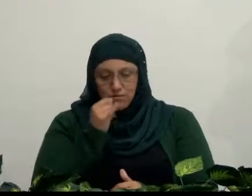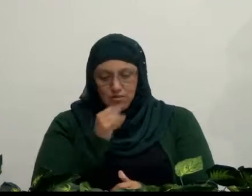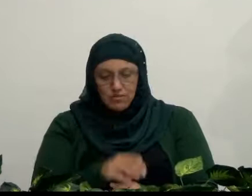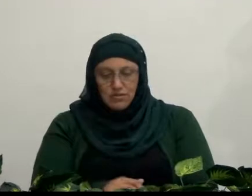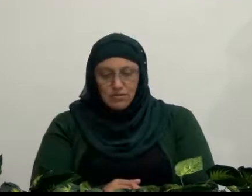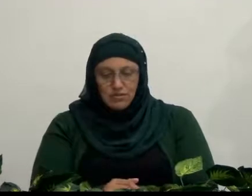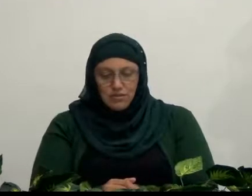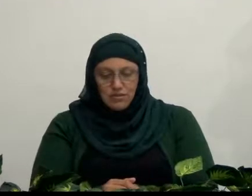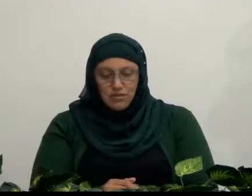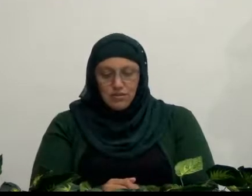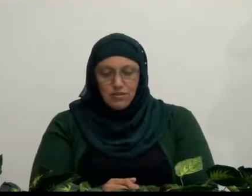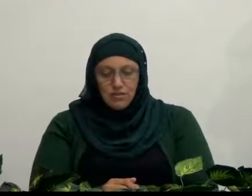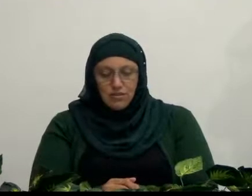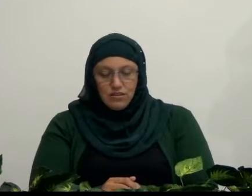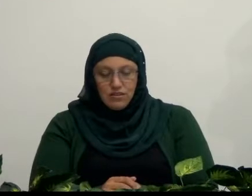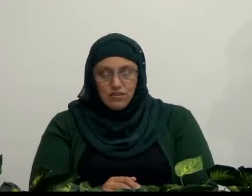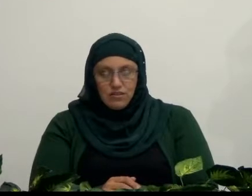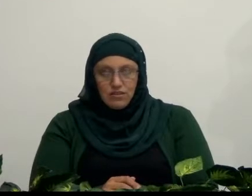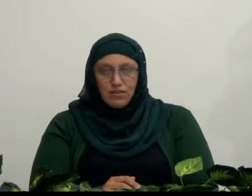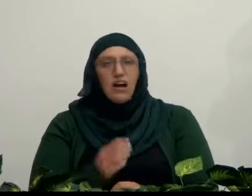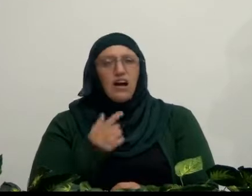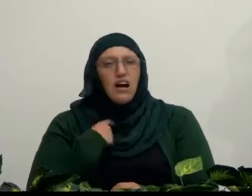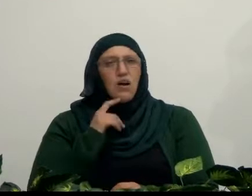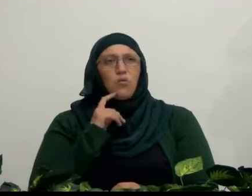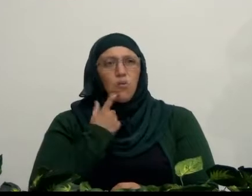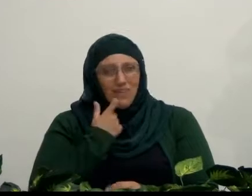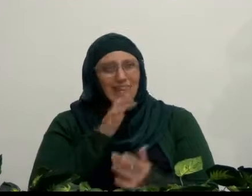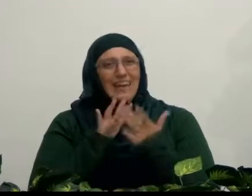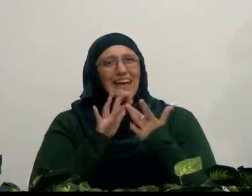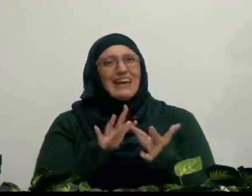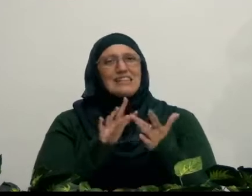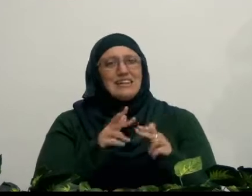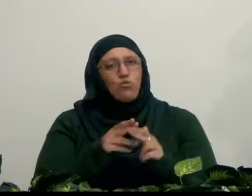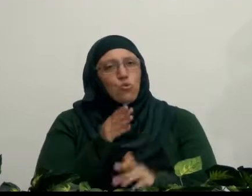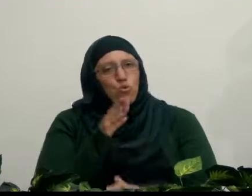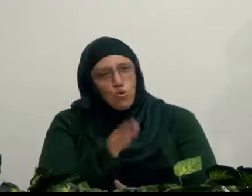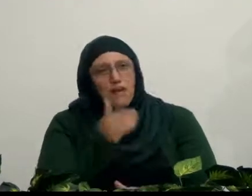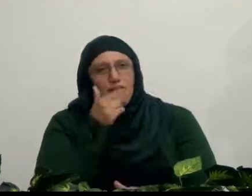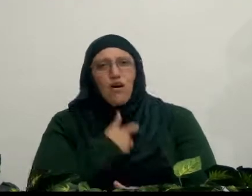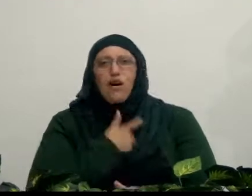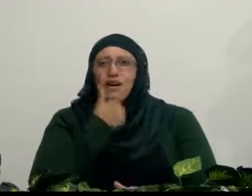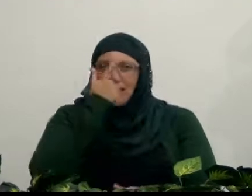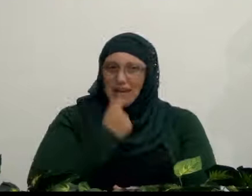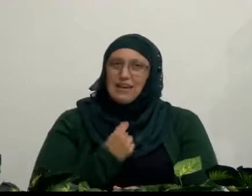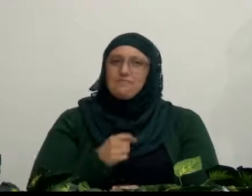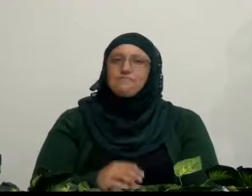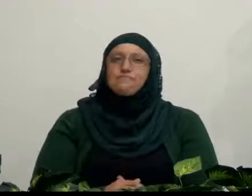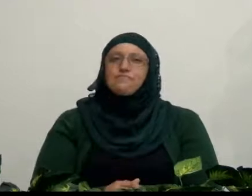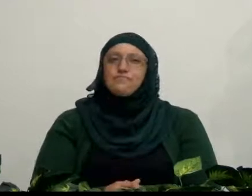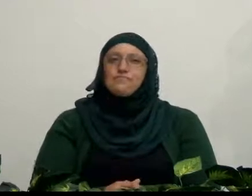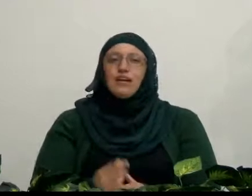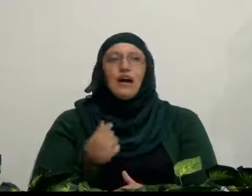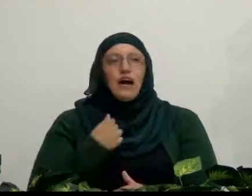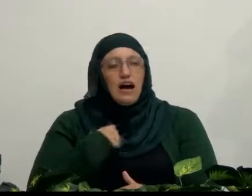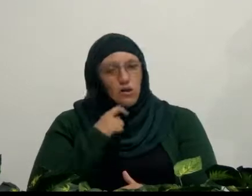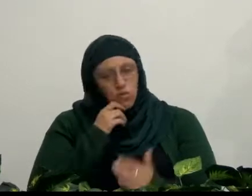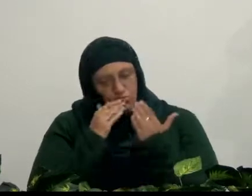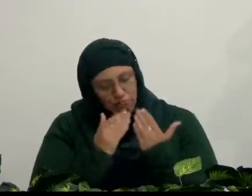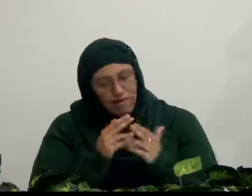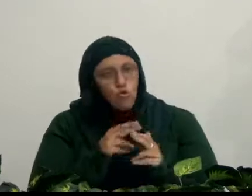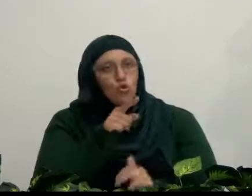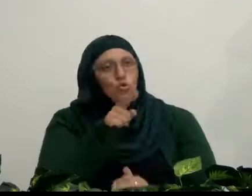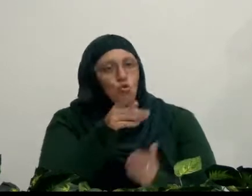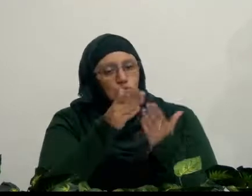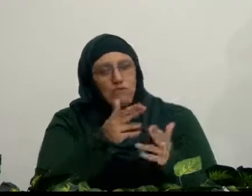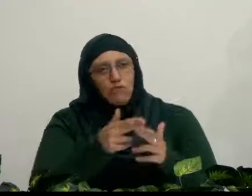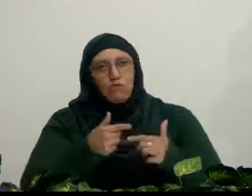except intercession, that I intercede you if I can, you intercede me if you can. What dua, pray for you, you pray for me. Was